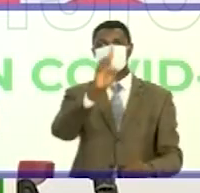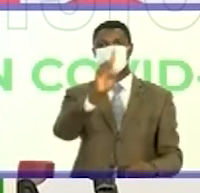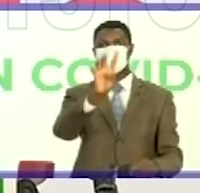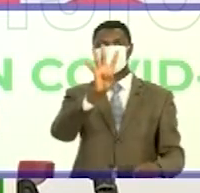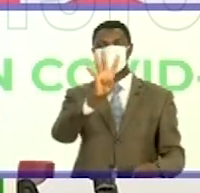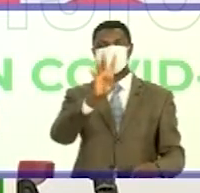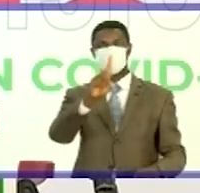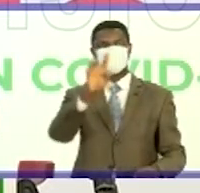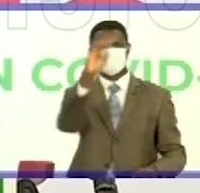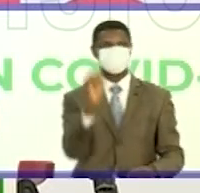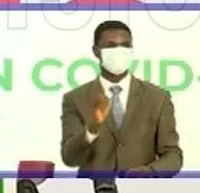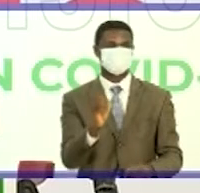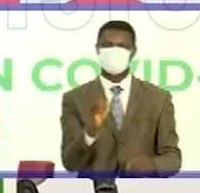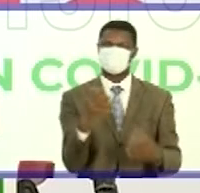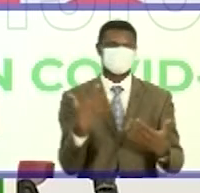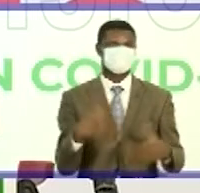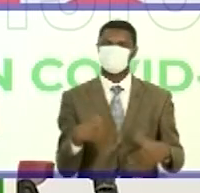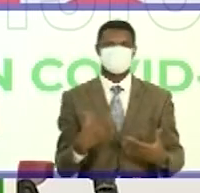141% in terms of growth.